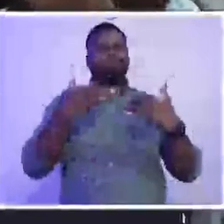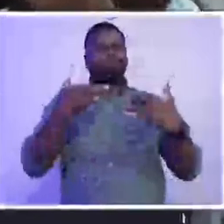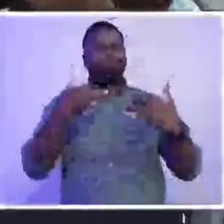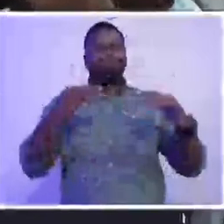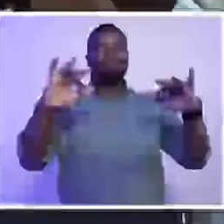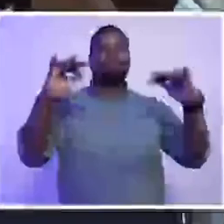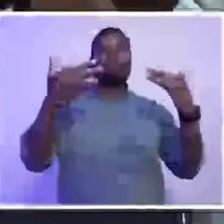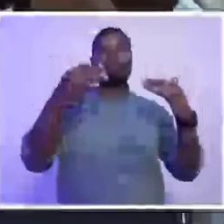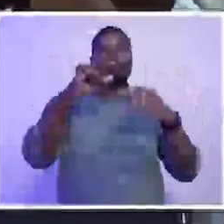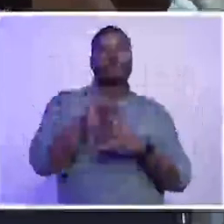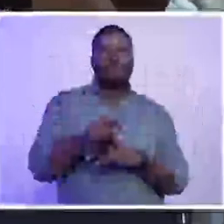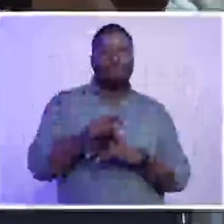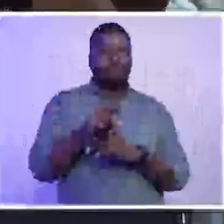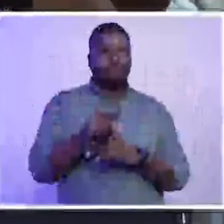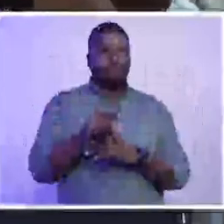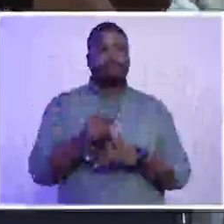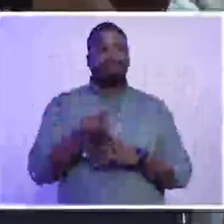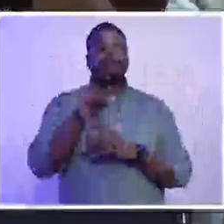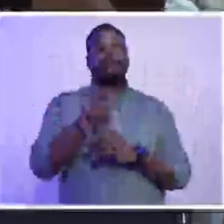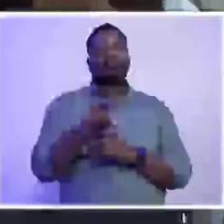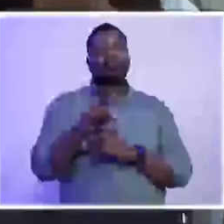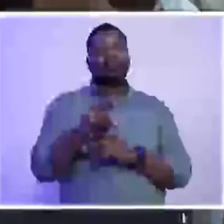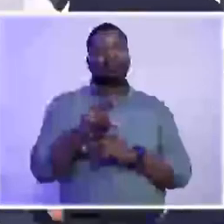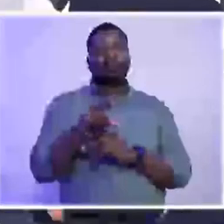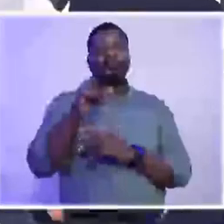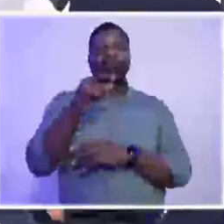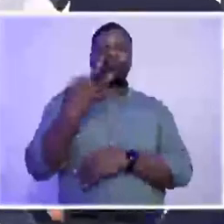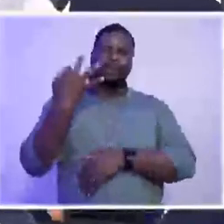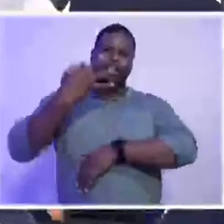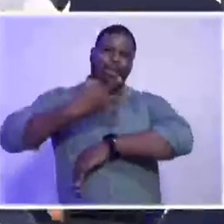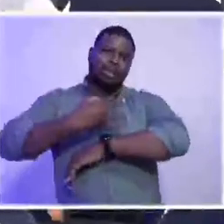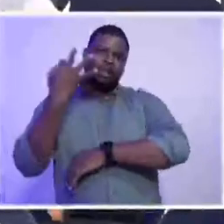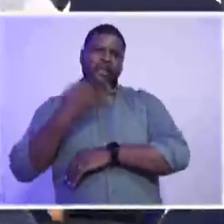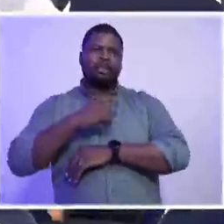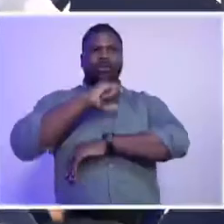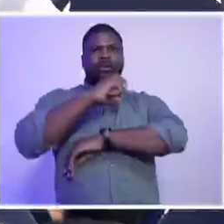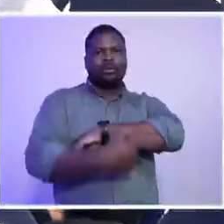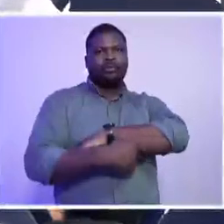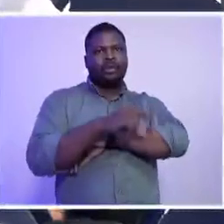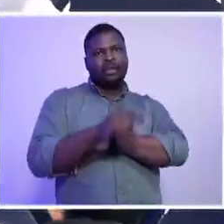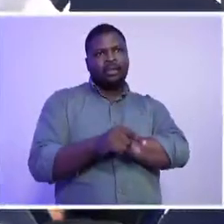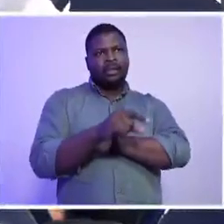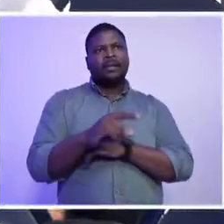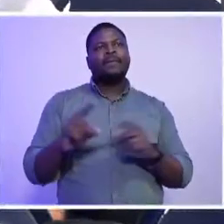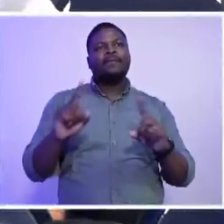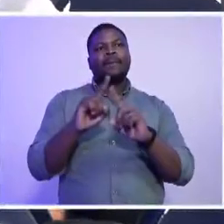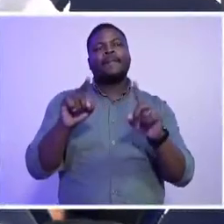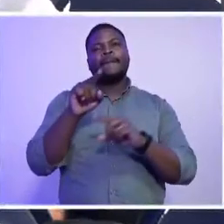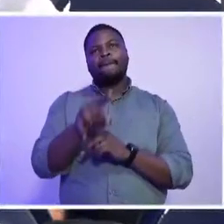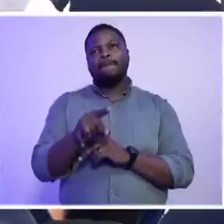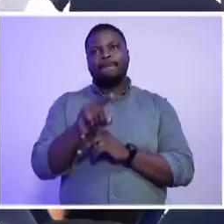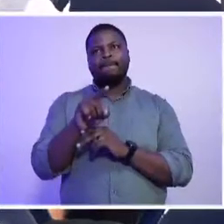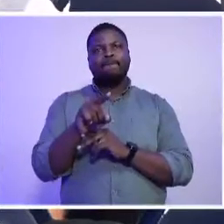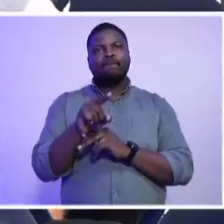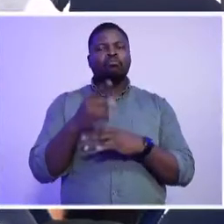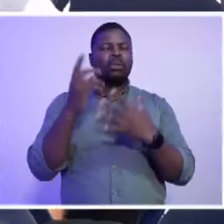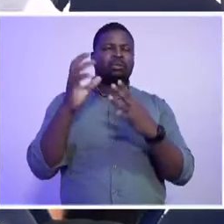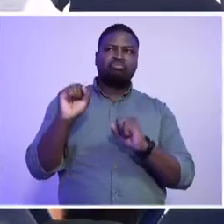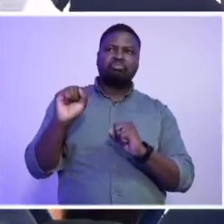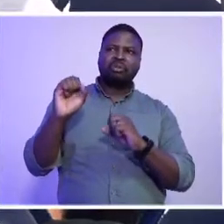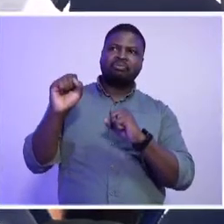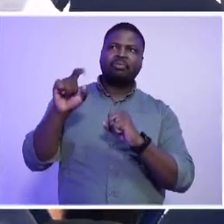afternoon after this momentous three-day conference. There are really no adequate words to describe